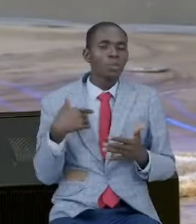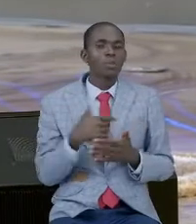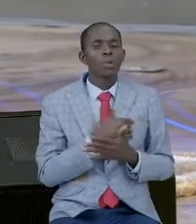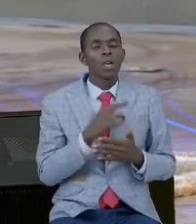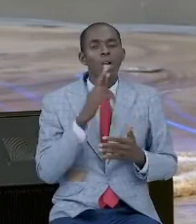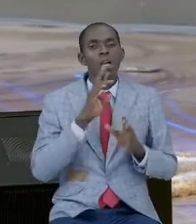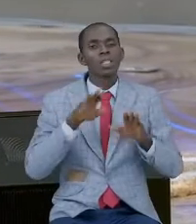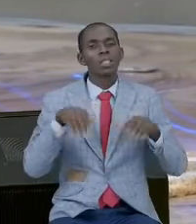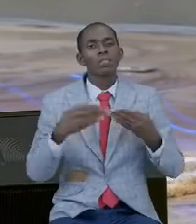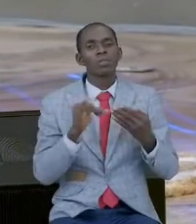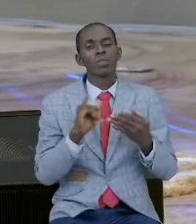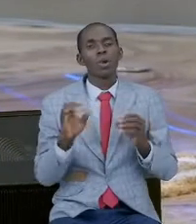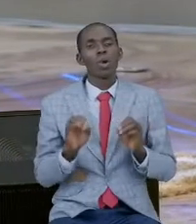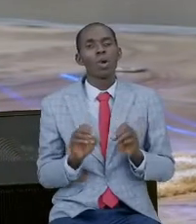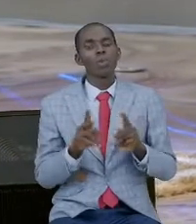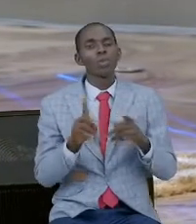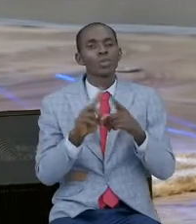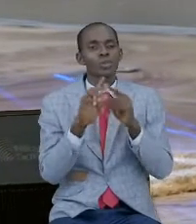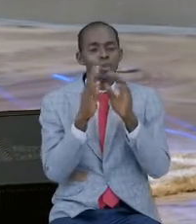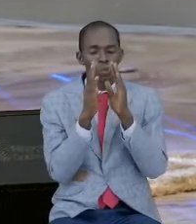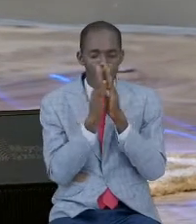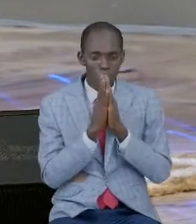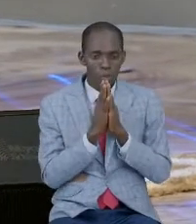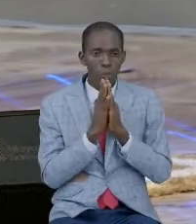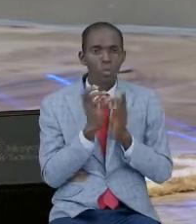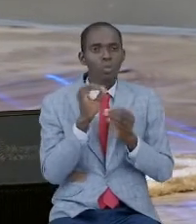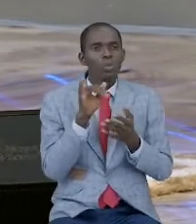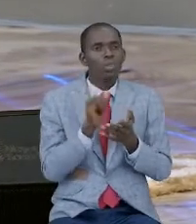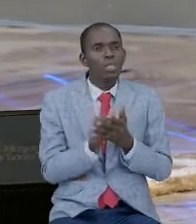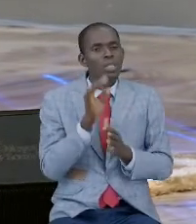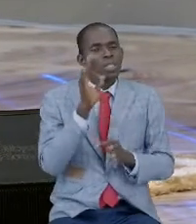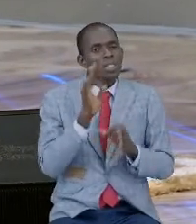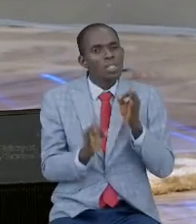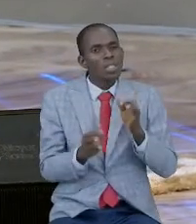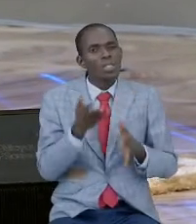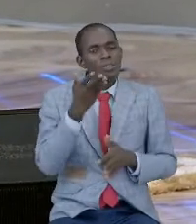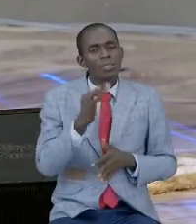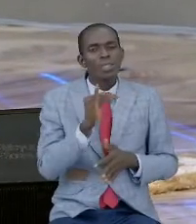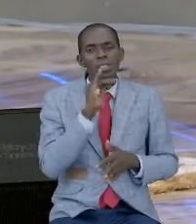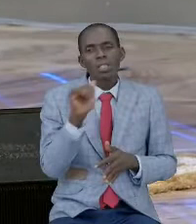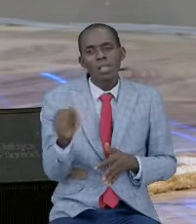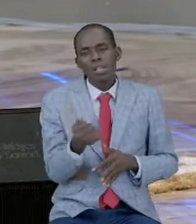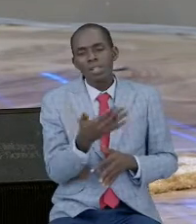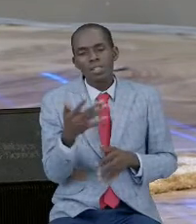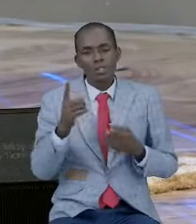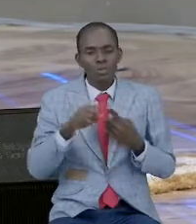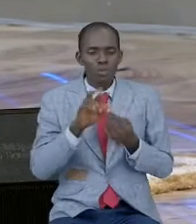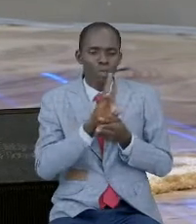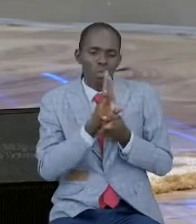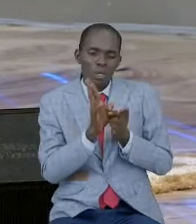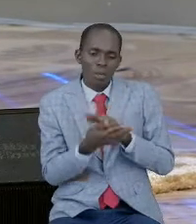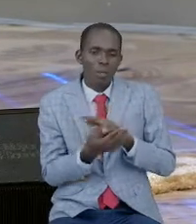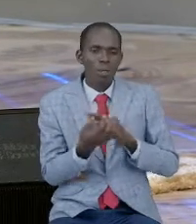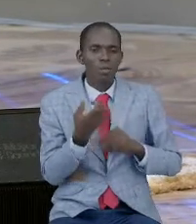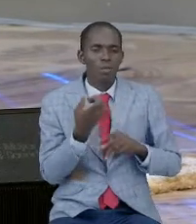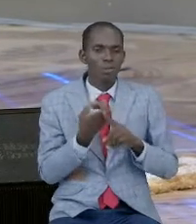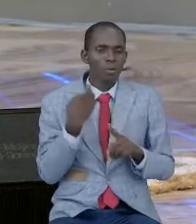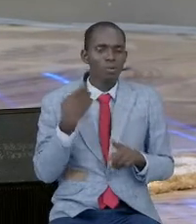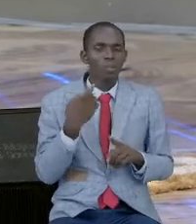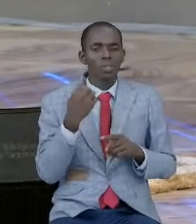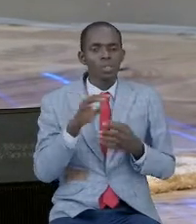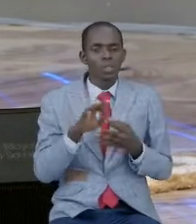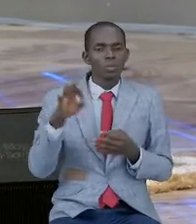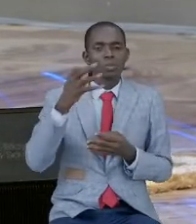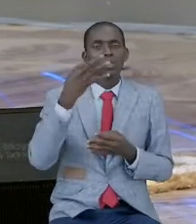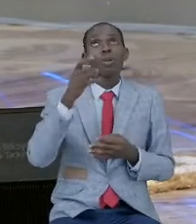to pray, so that if there's anything to repent of, the Spirit of God